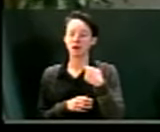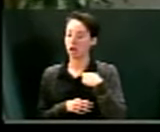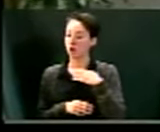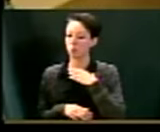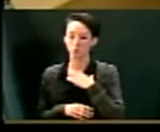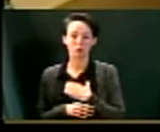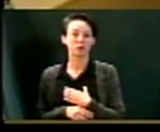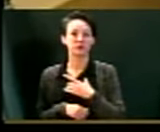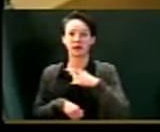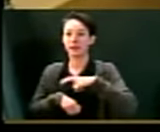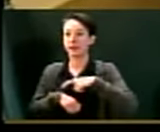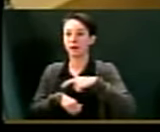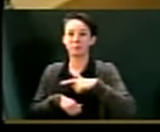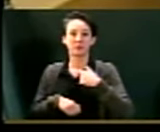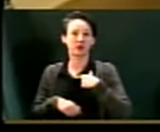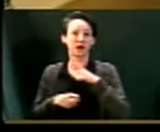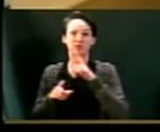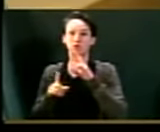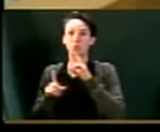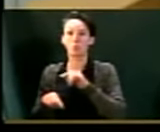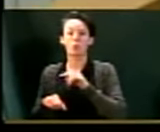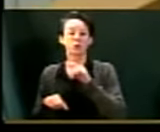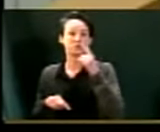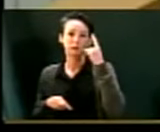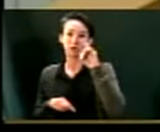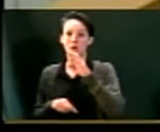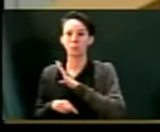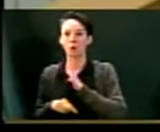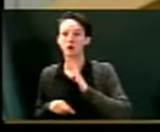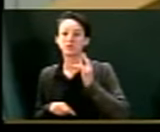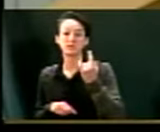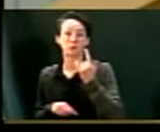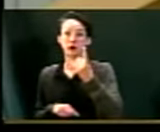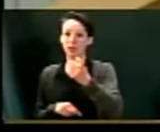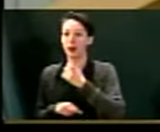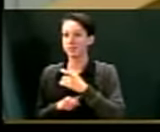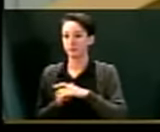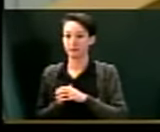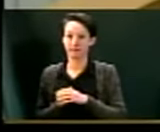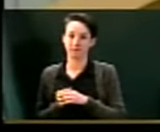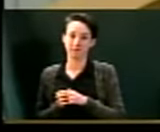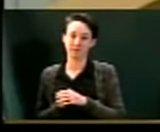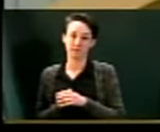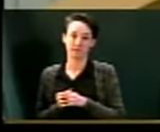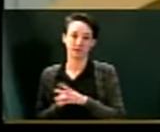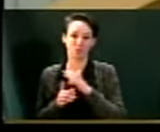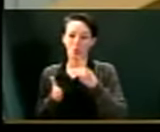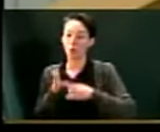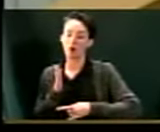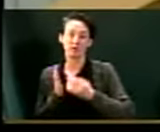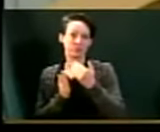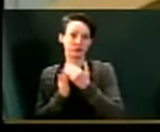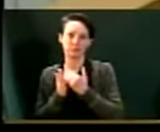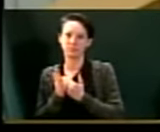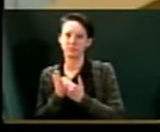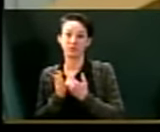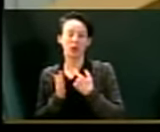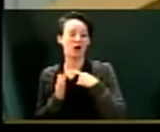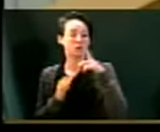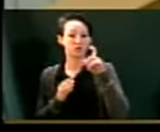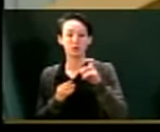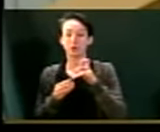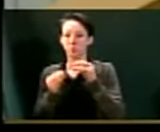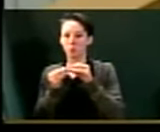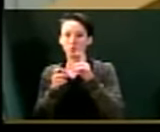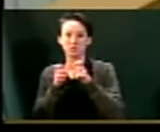that the times I had made reports to the board, someone had asked me what this was. I should have been more detailed and